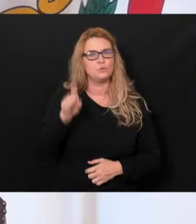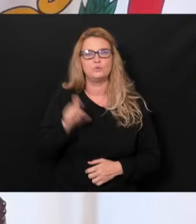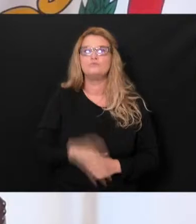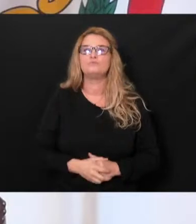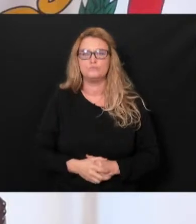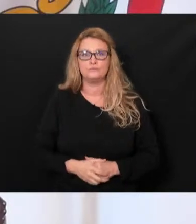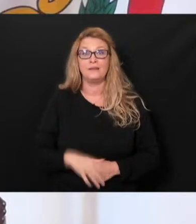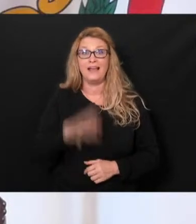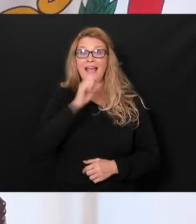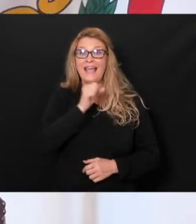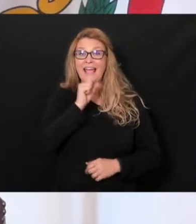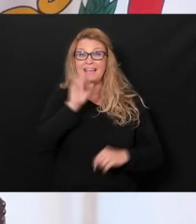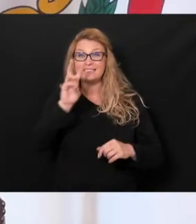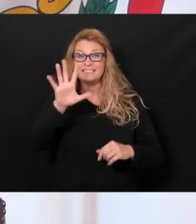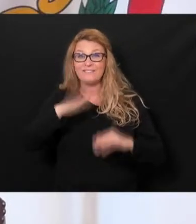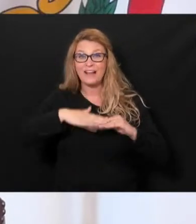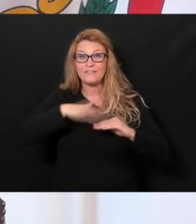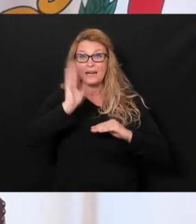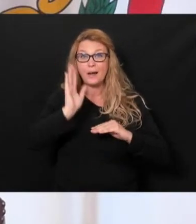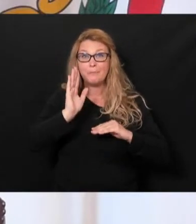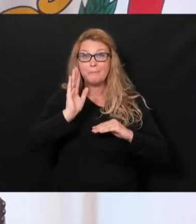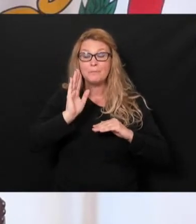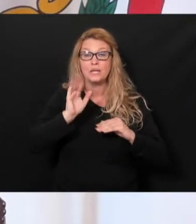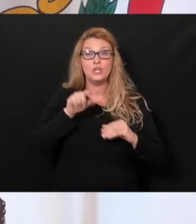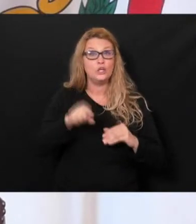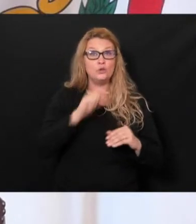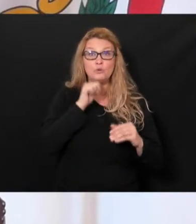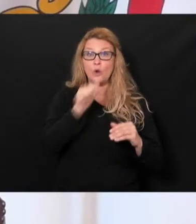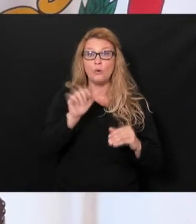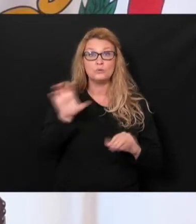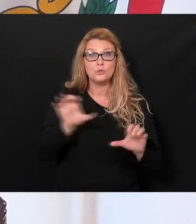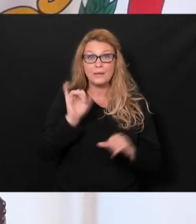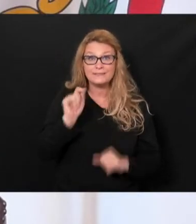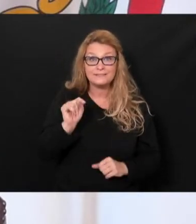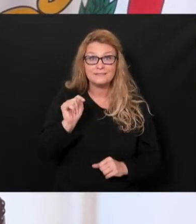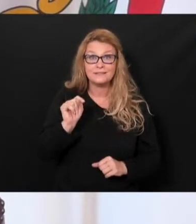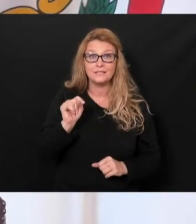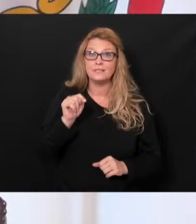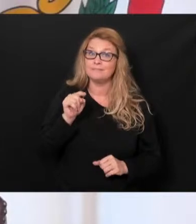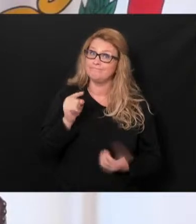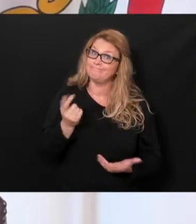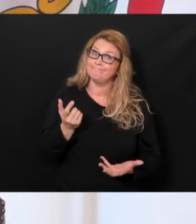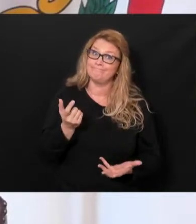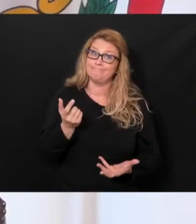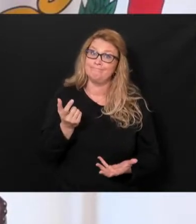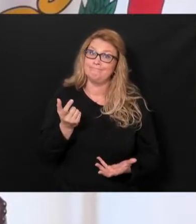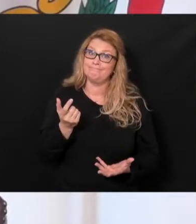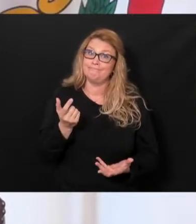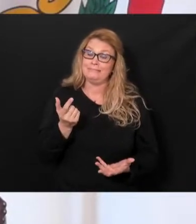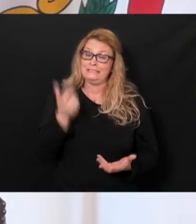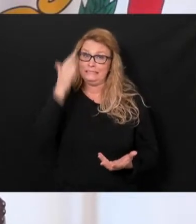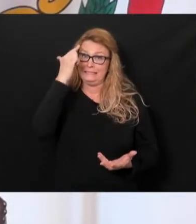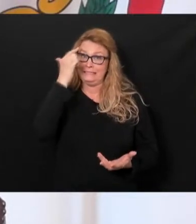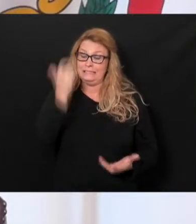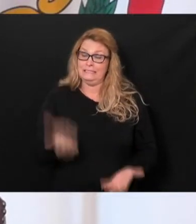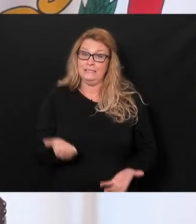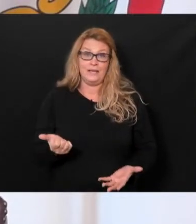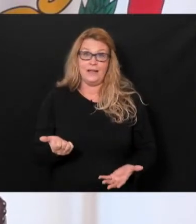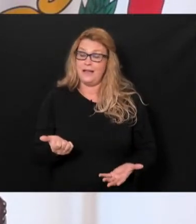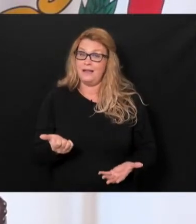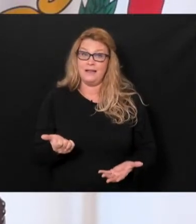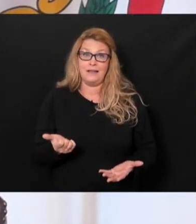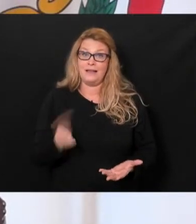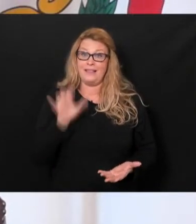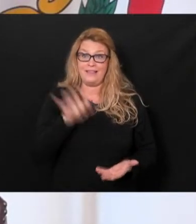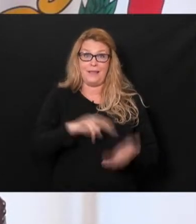you're 65 years of age and older and you don't do it, you're just asking for it. You're just asking for this thing to jump